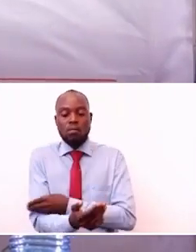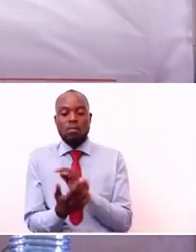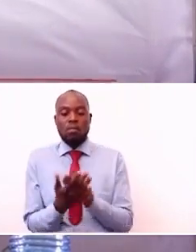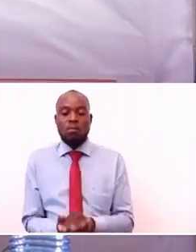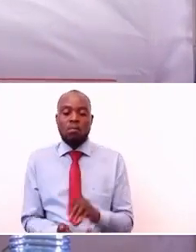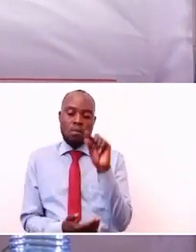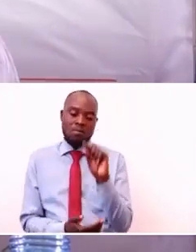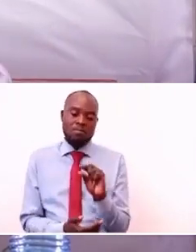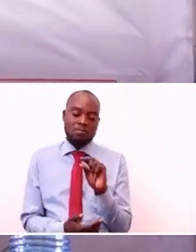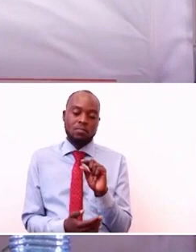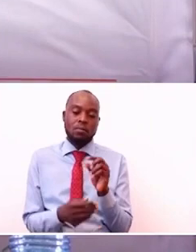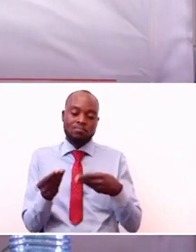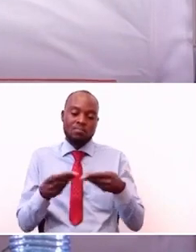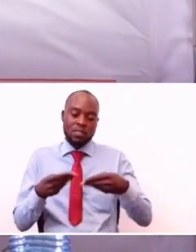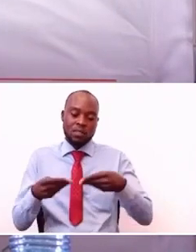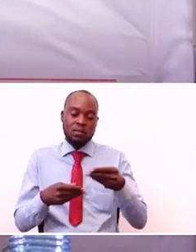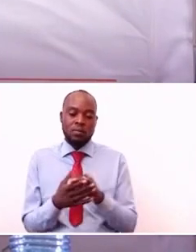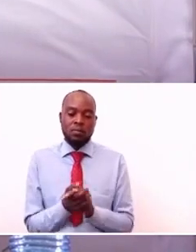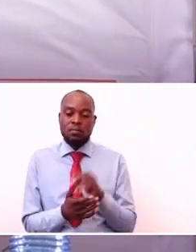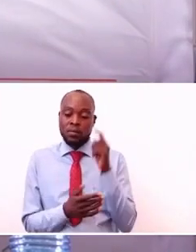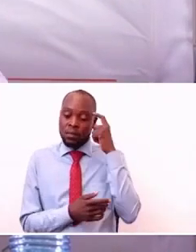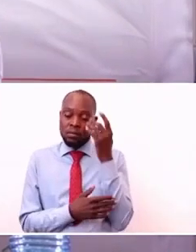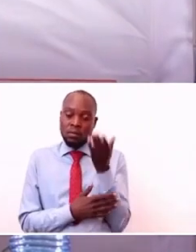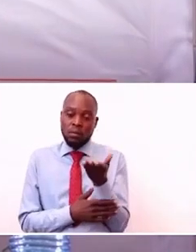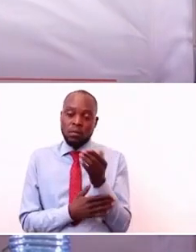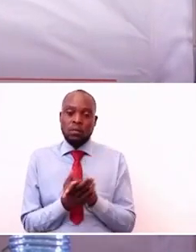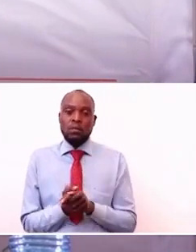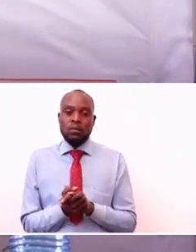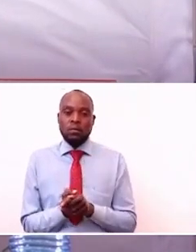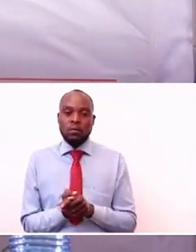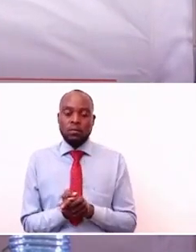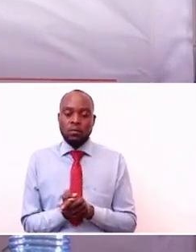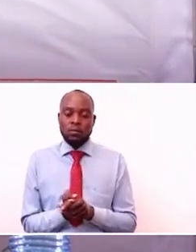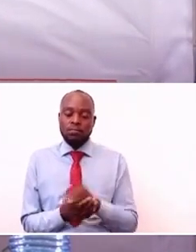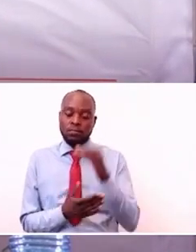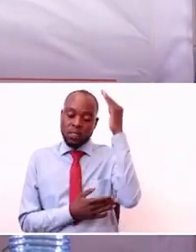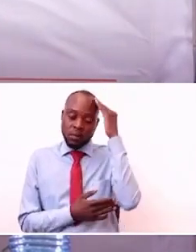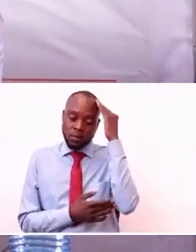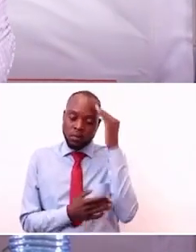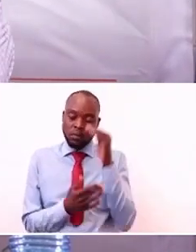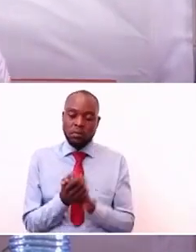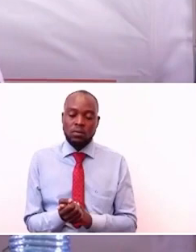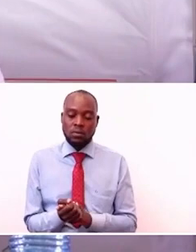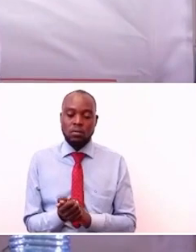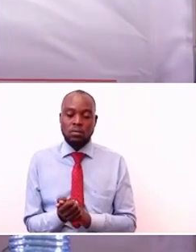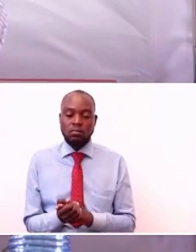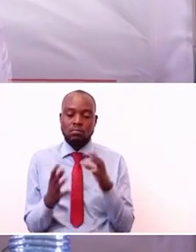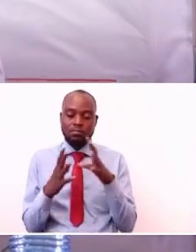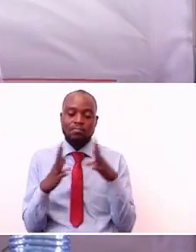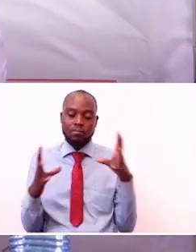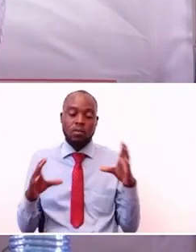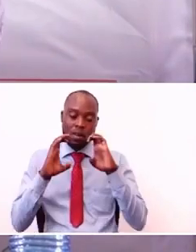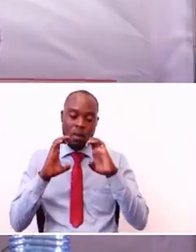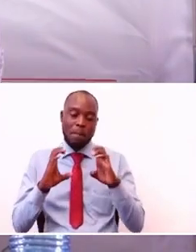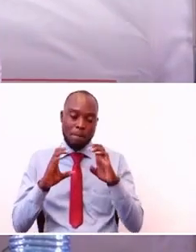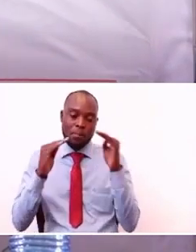small, medium enterprises. And guess what? The head of the SBA is a cabinet